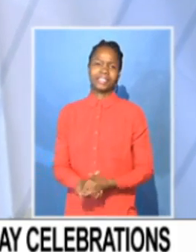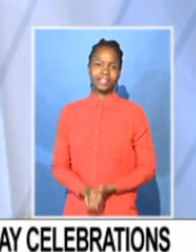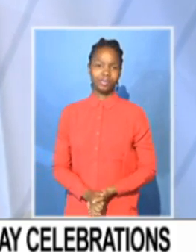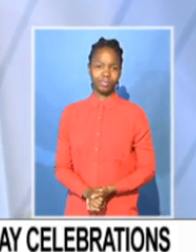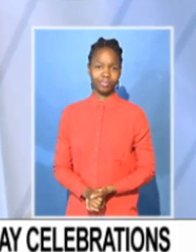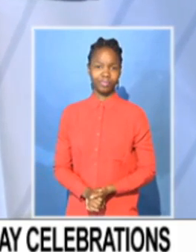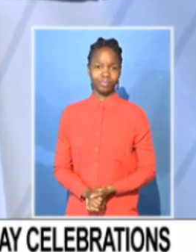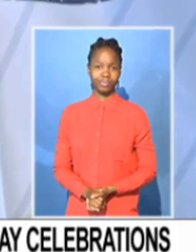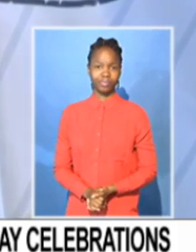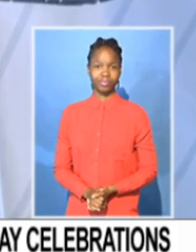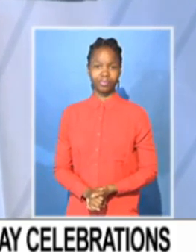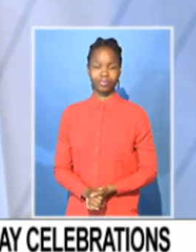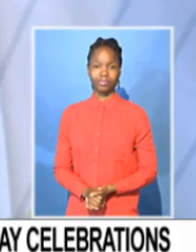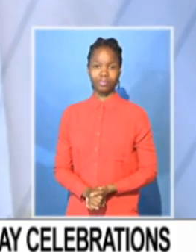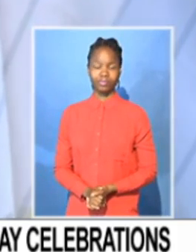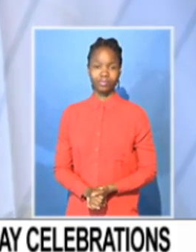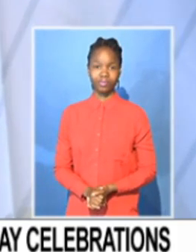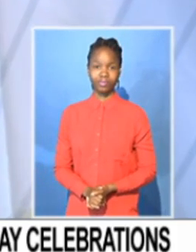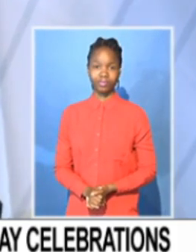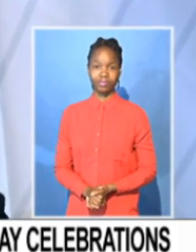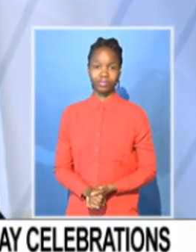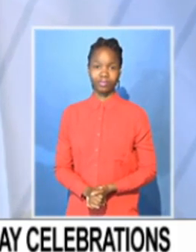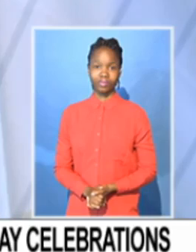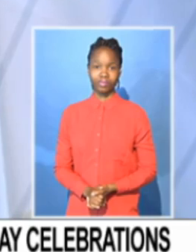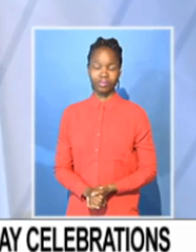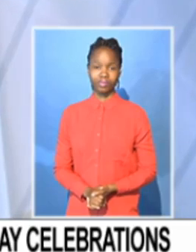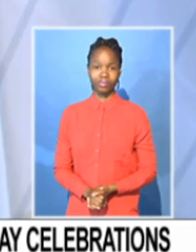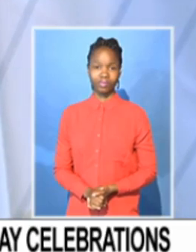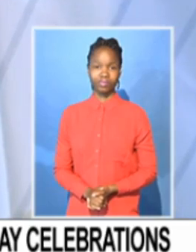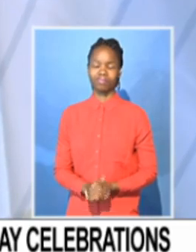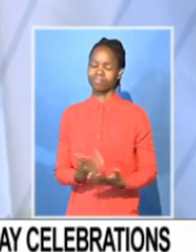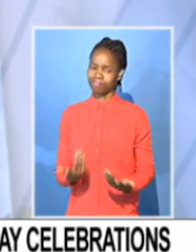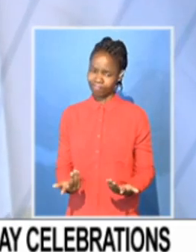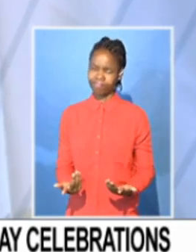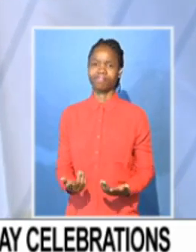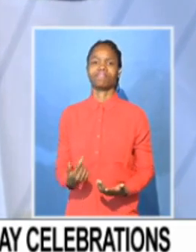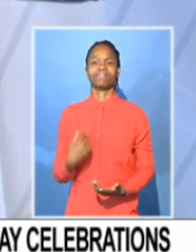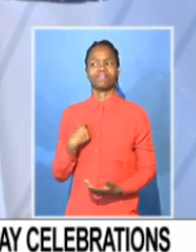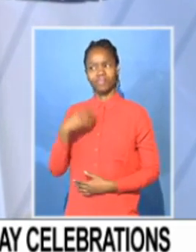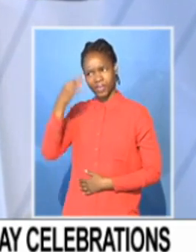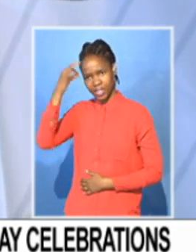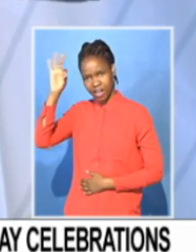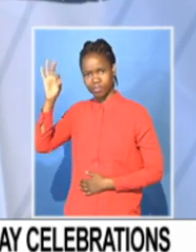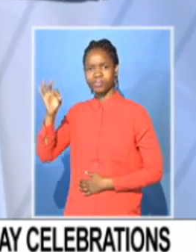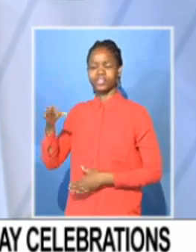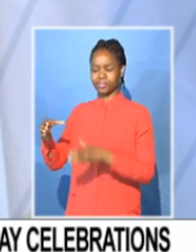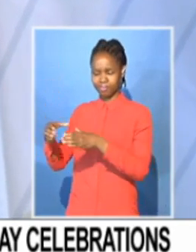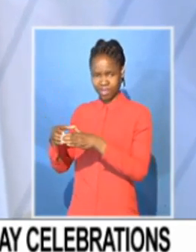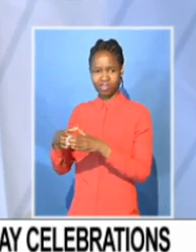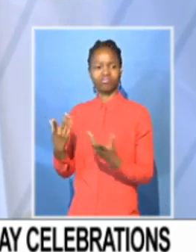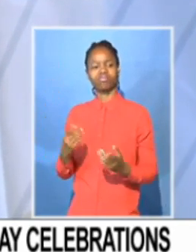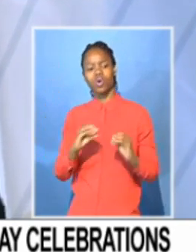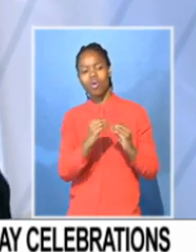We call for continued partnerships between government and